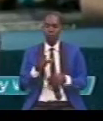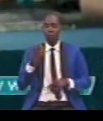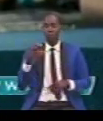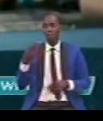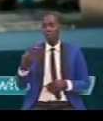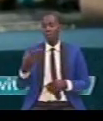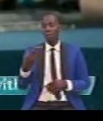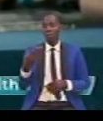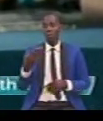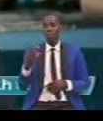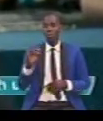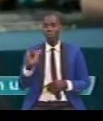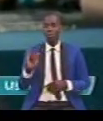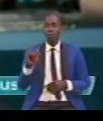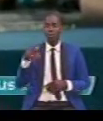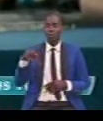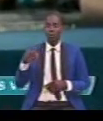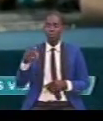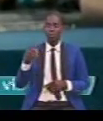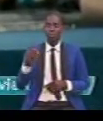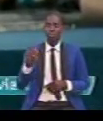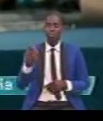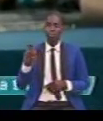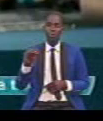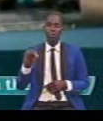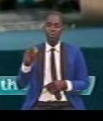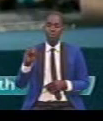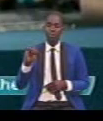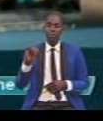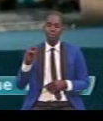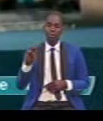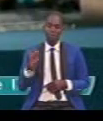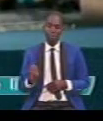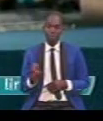I had numbness on the feet coming to the